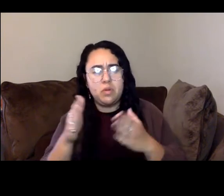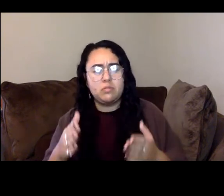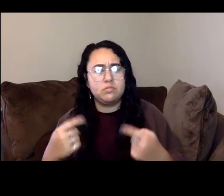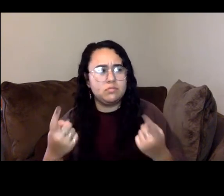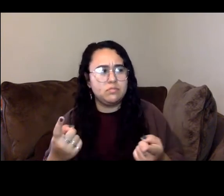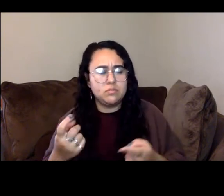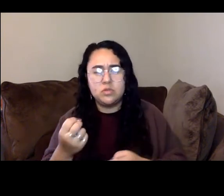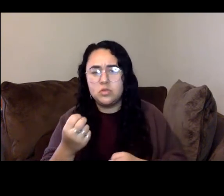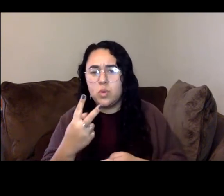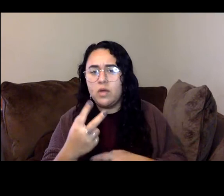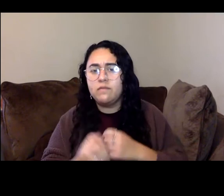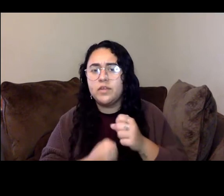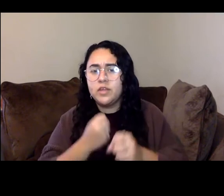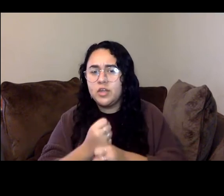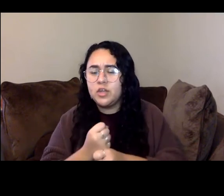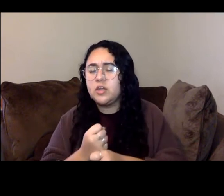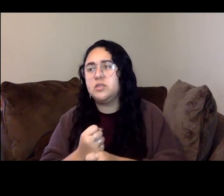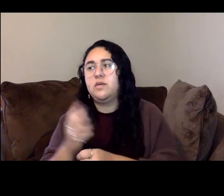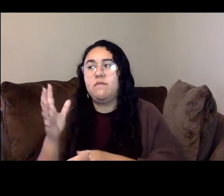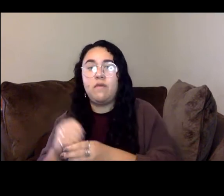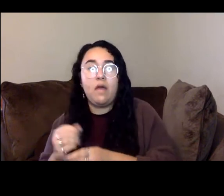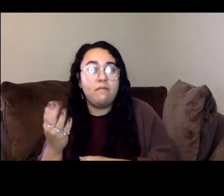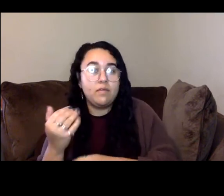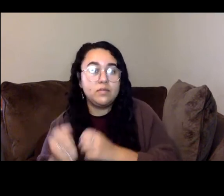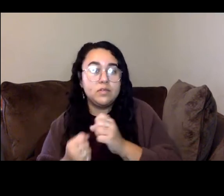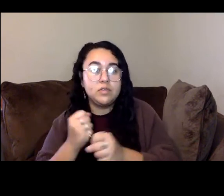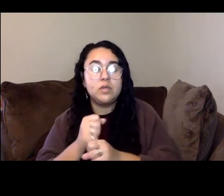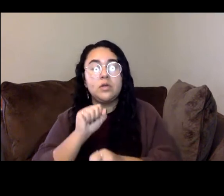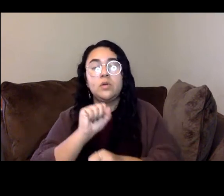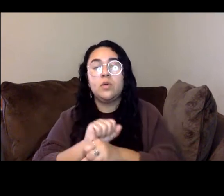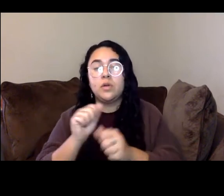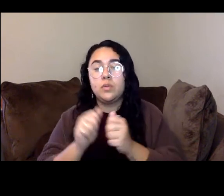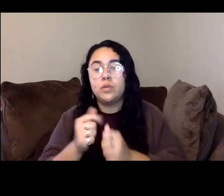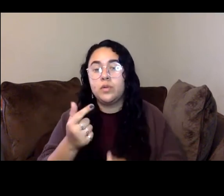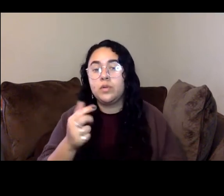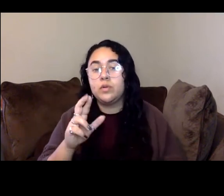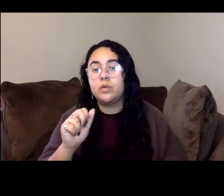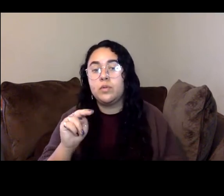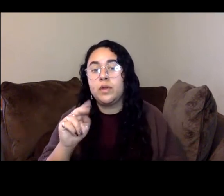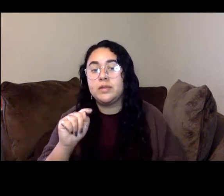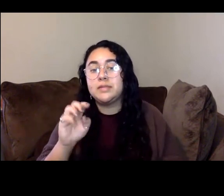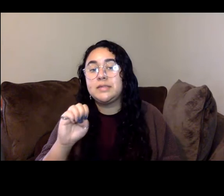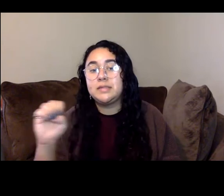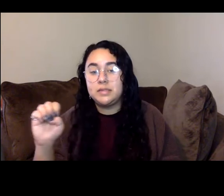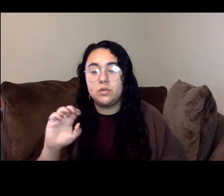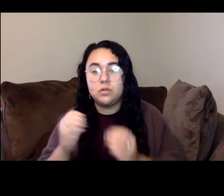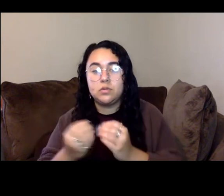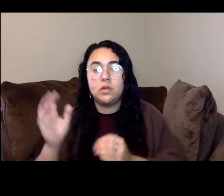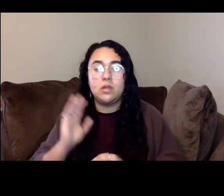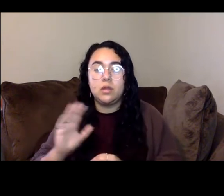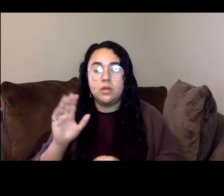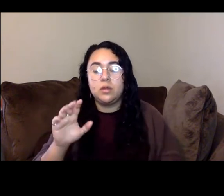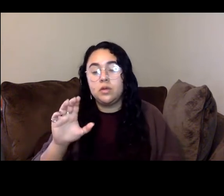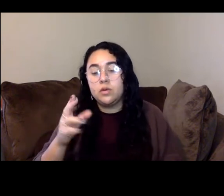over 15 years, including working with a grantee organization a long time ago. So Christine just asked